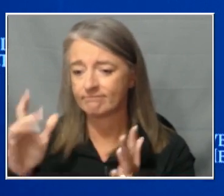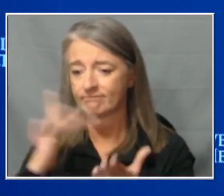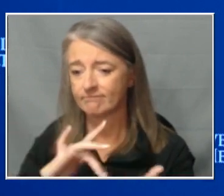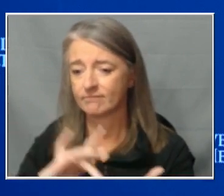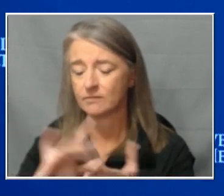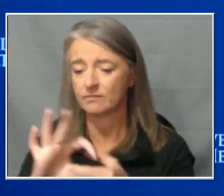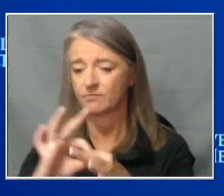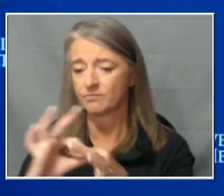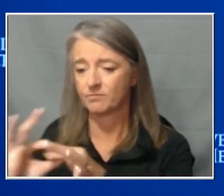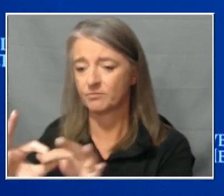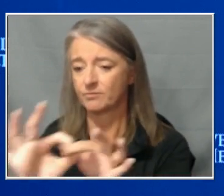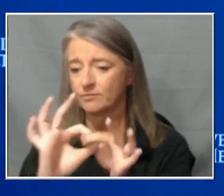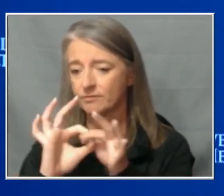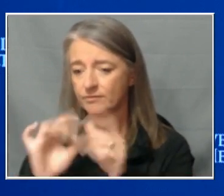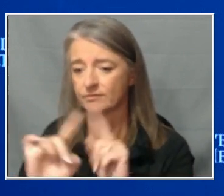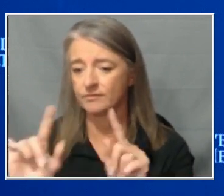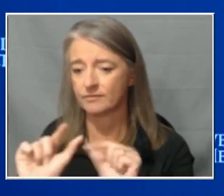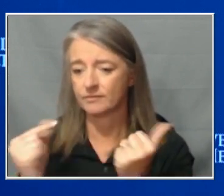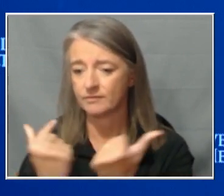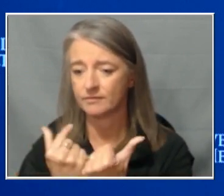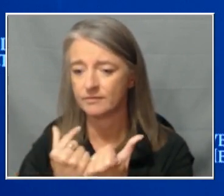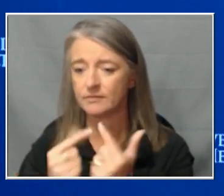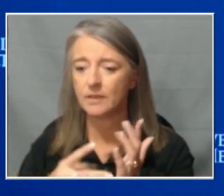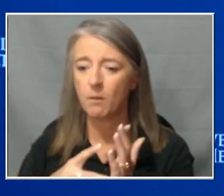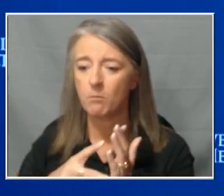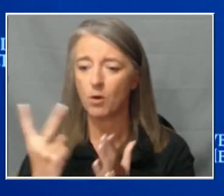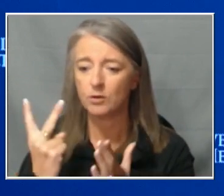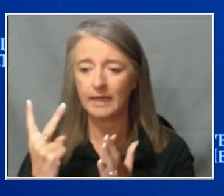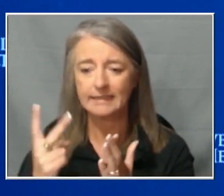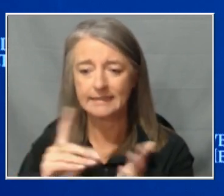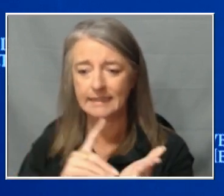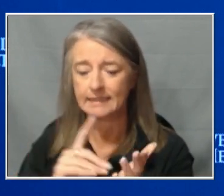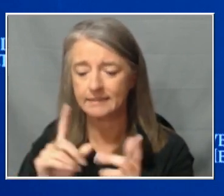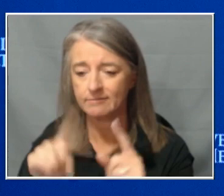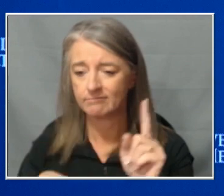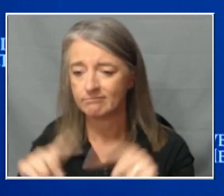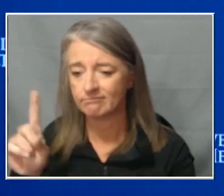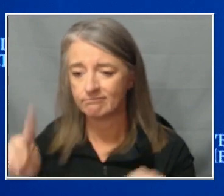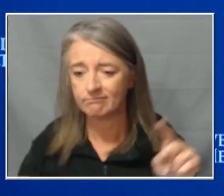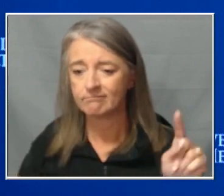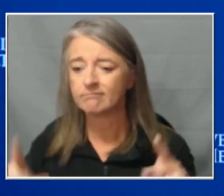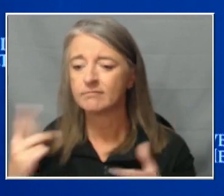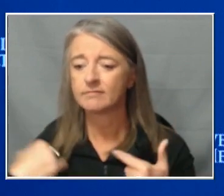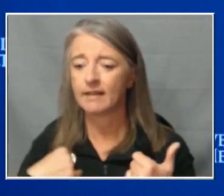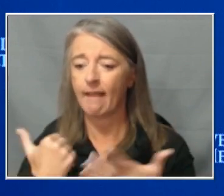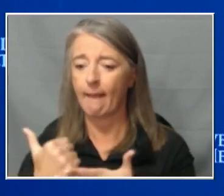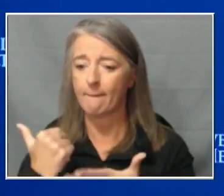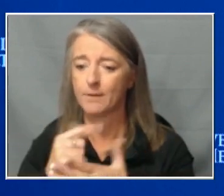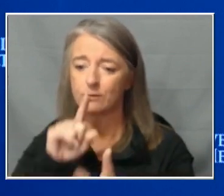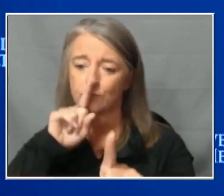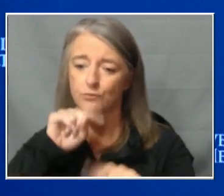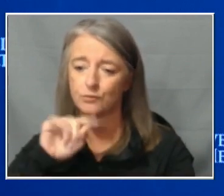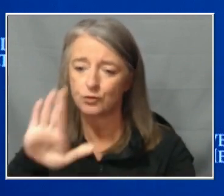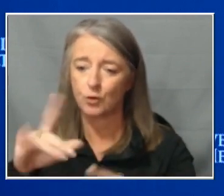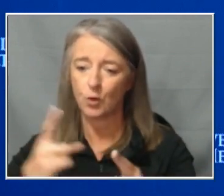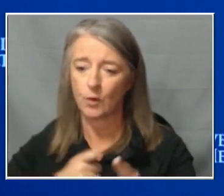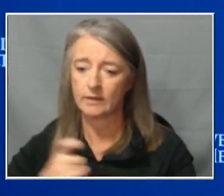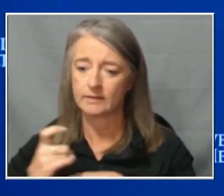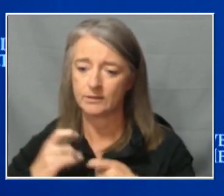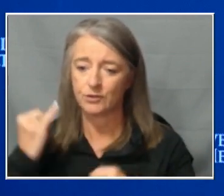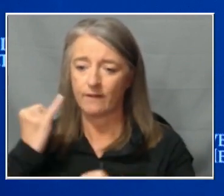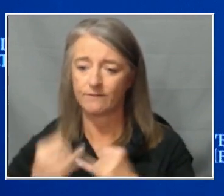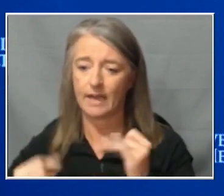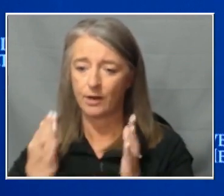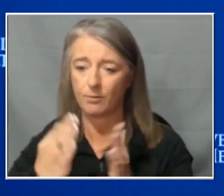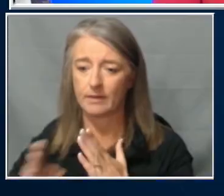with different groups. It's multidisciplinary. It's to help you get your questions answered and ultimately come to a final plan